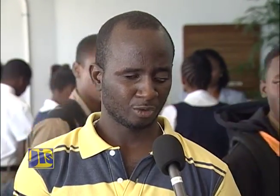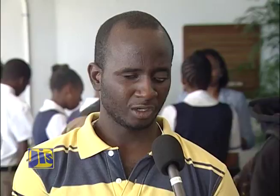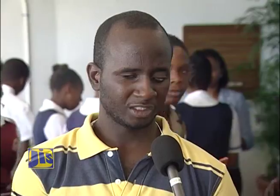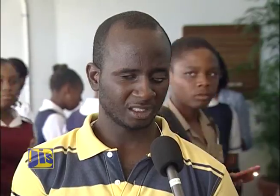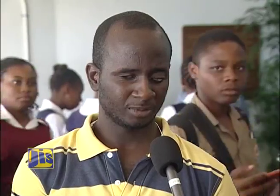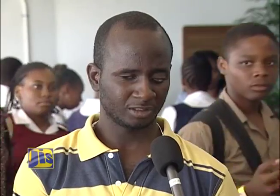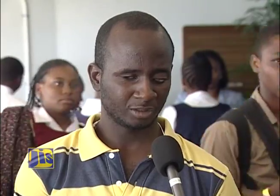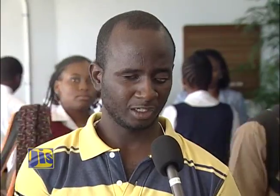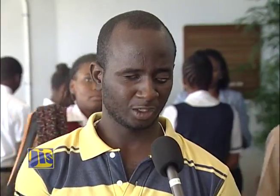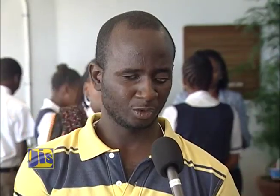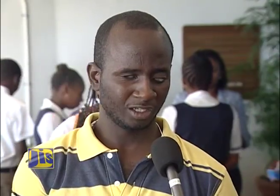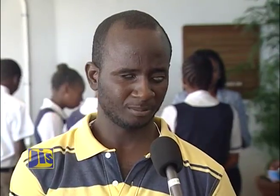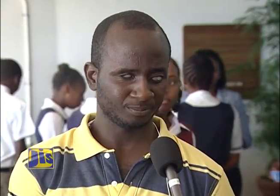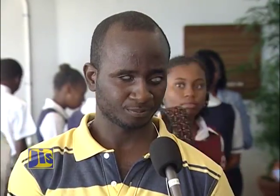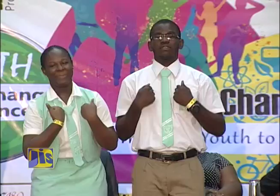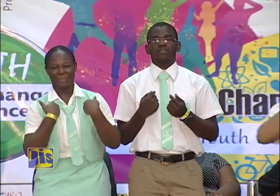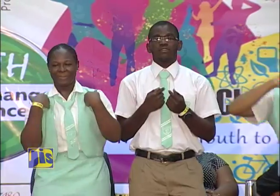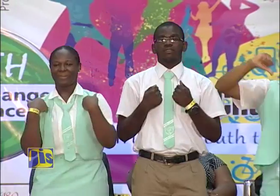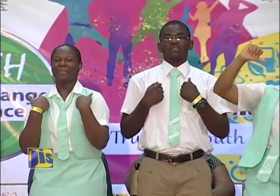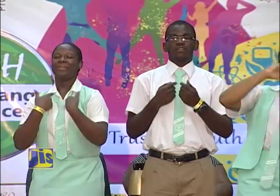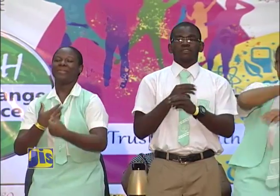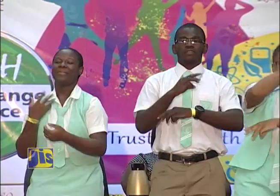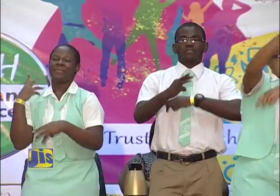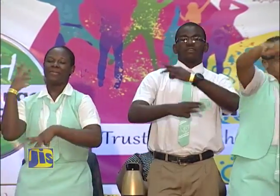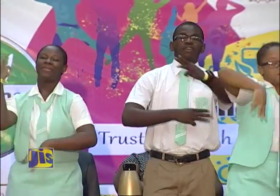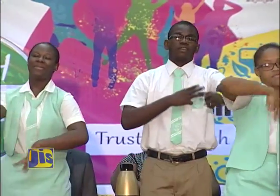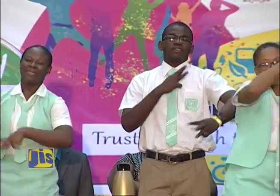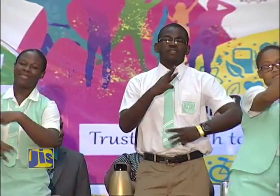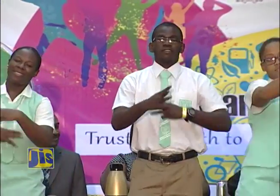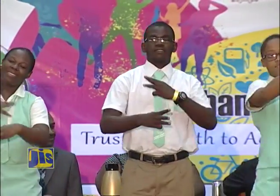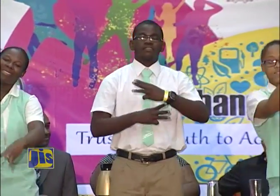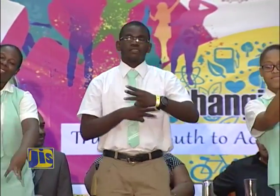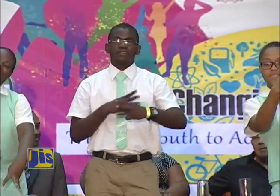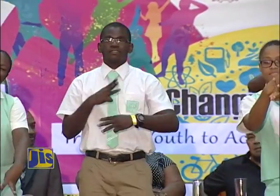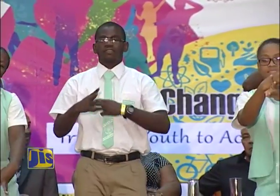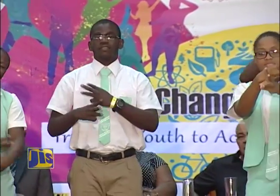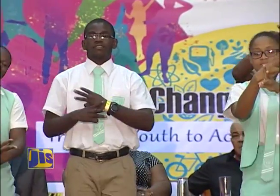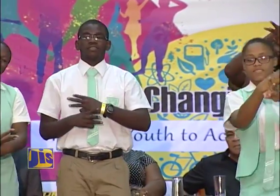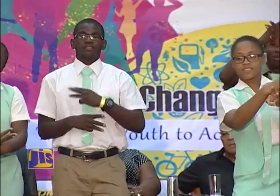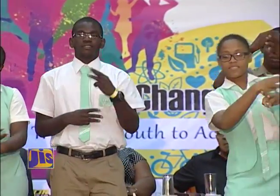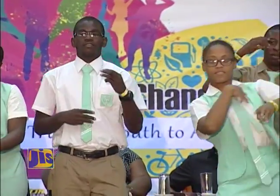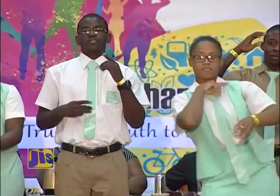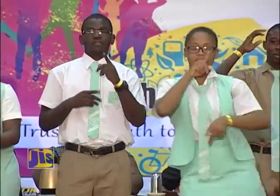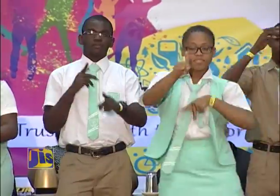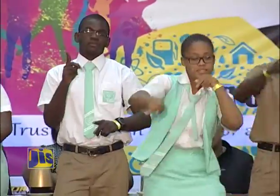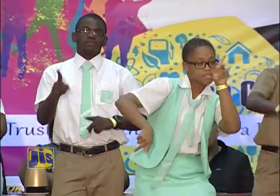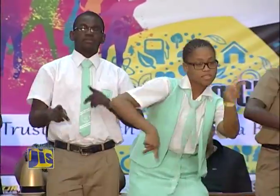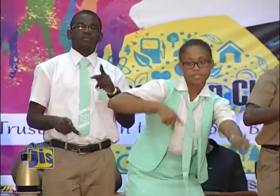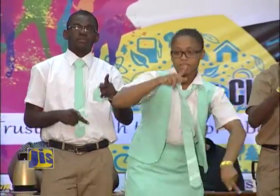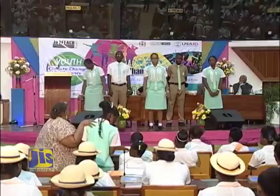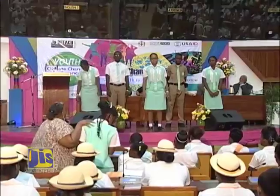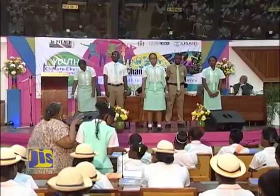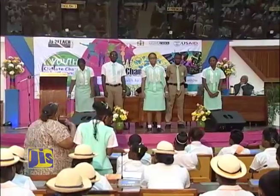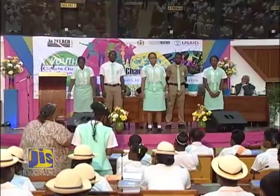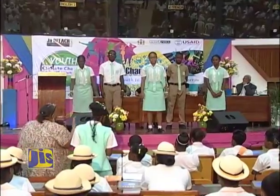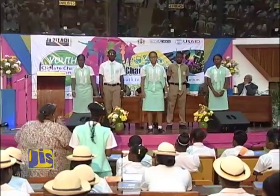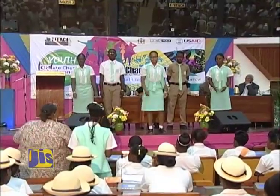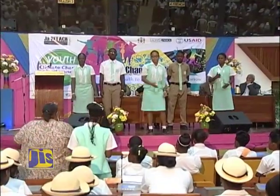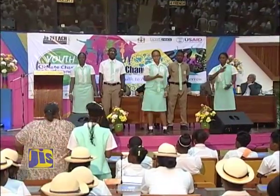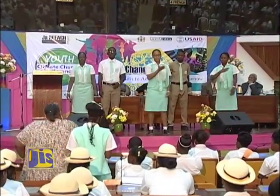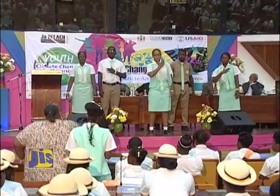more workshops to include them. And through the language of signing, the deaf community shared their views.